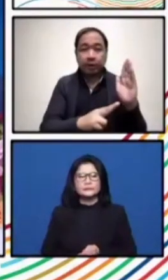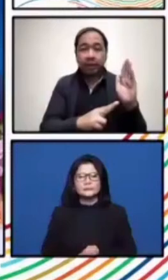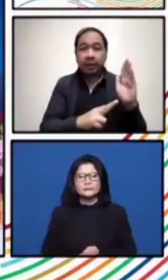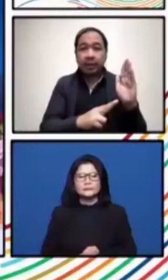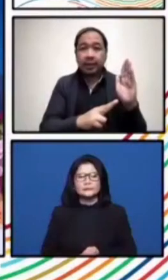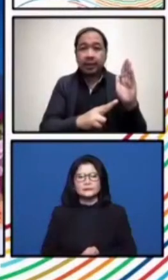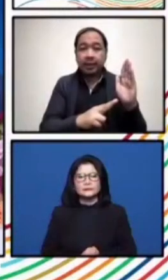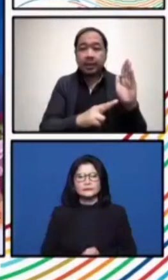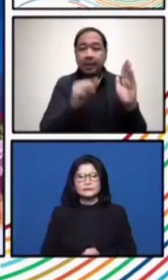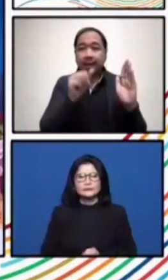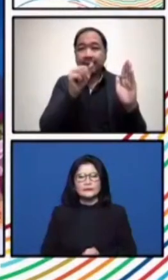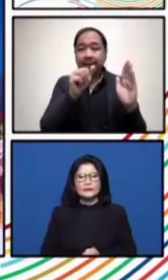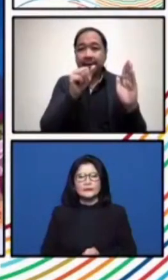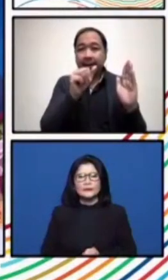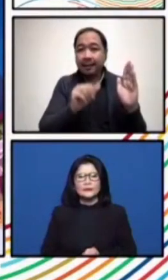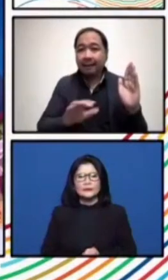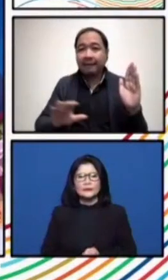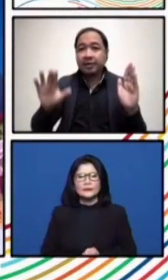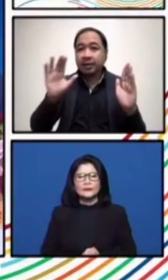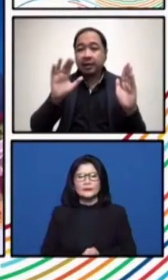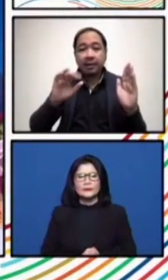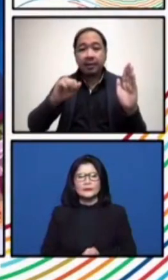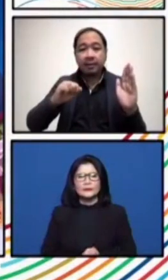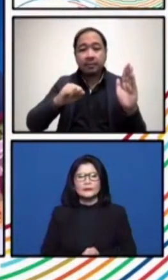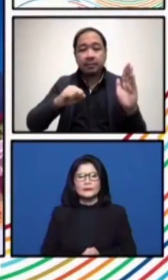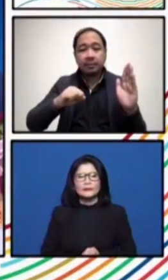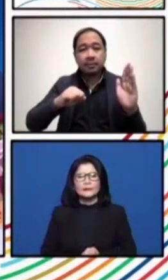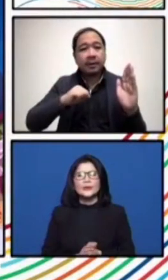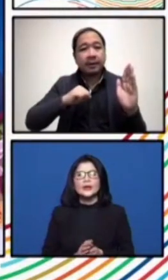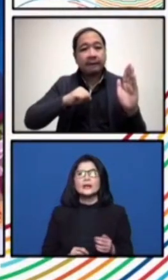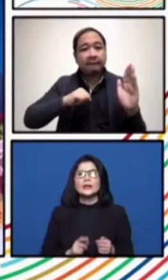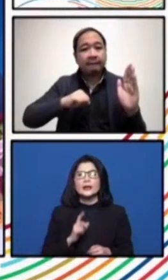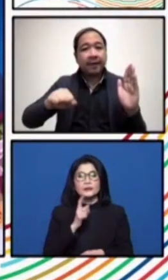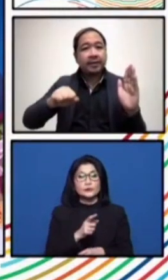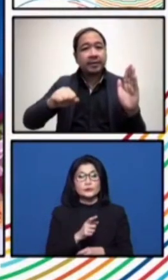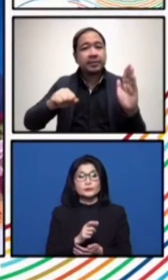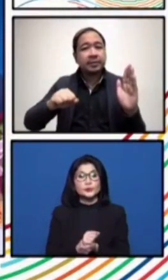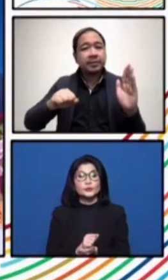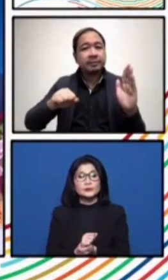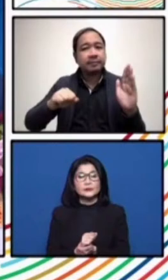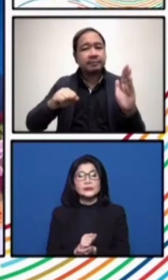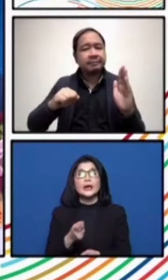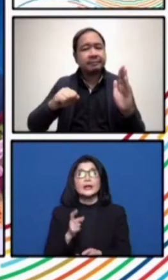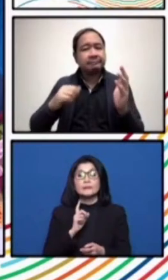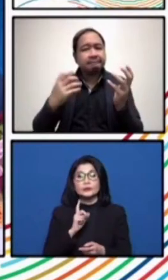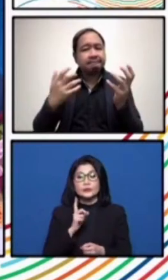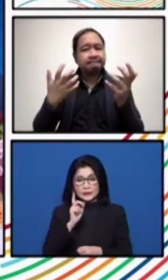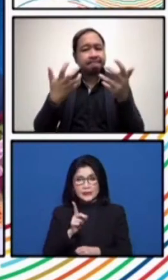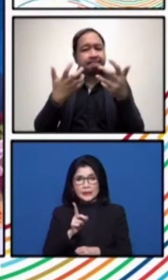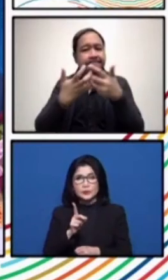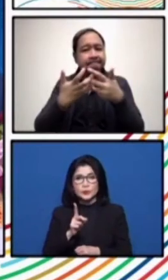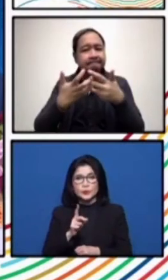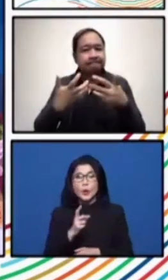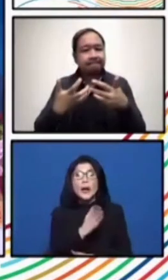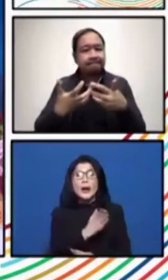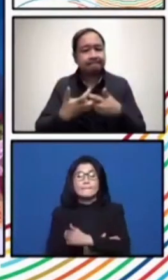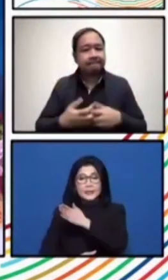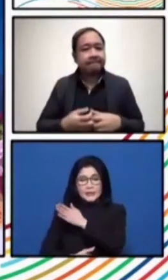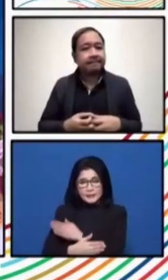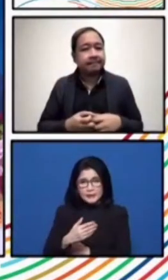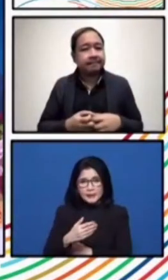uh according to the report and one of the person with disability myself